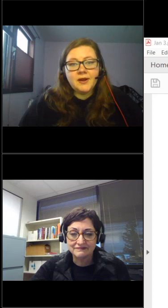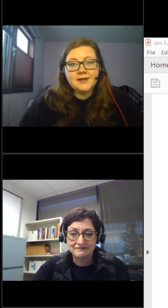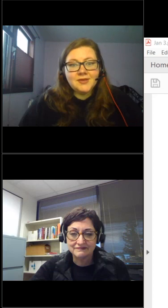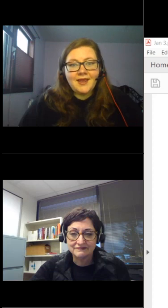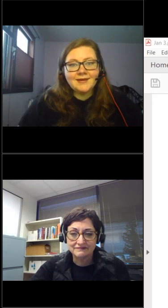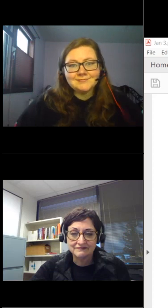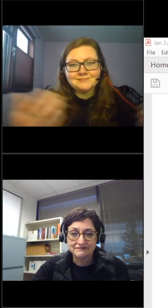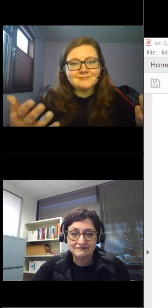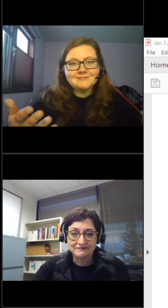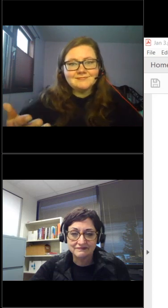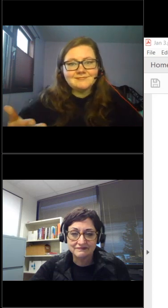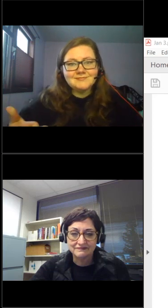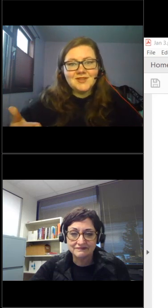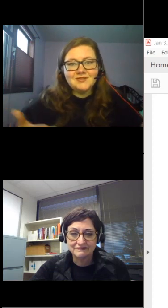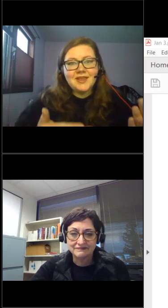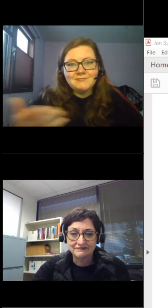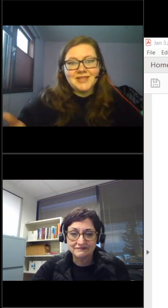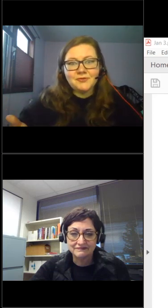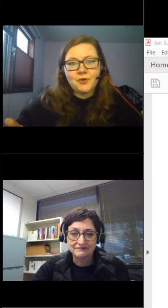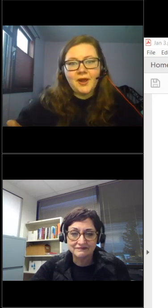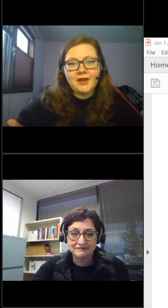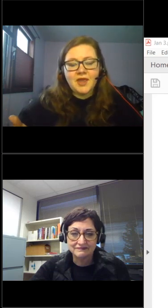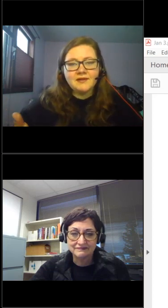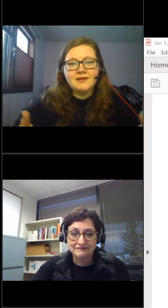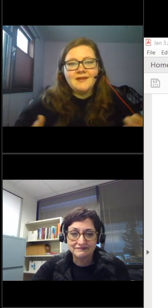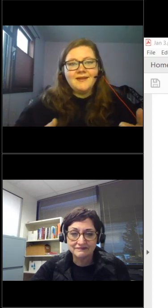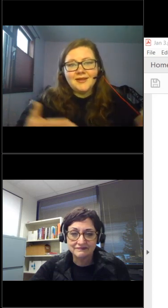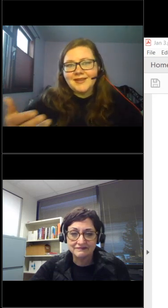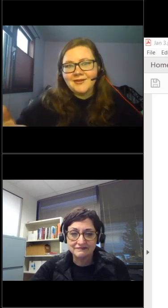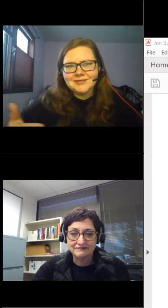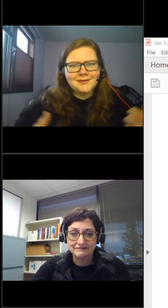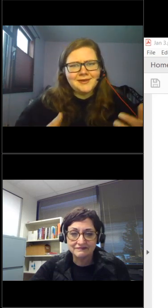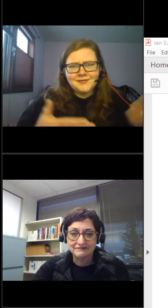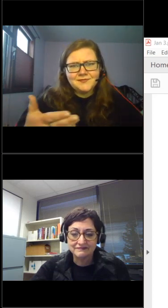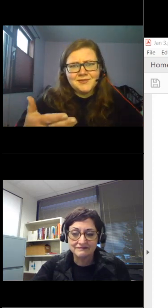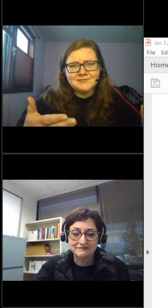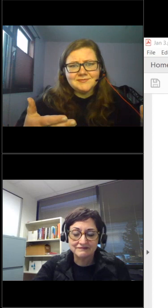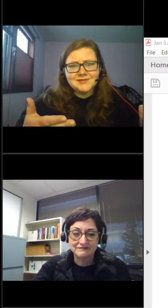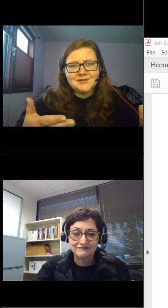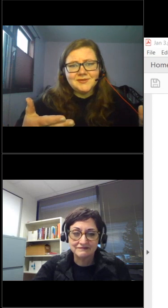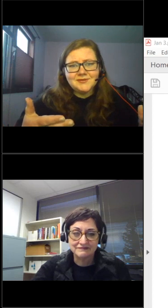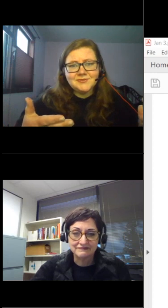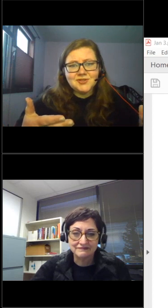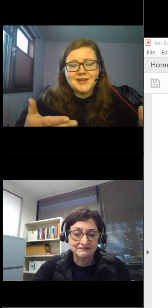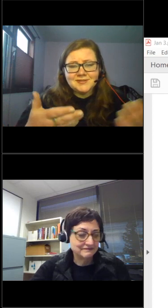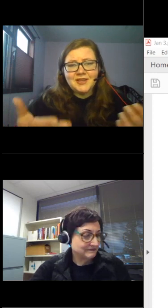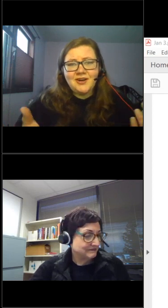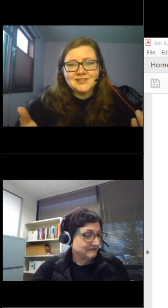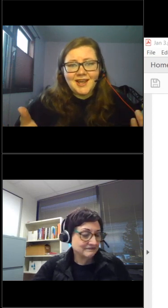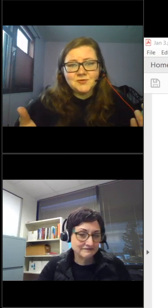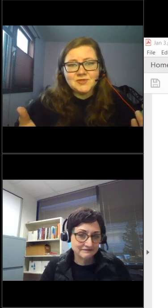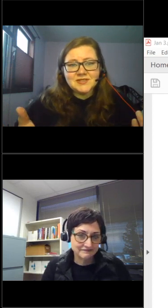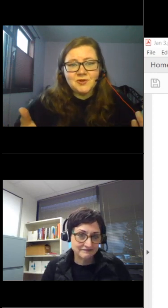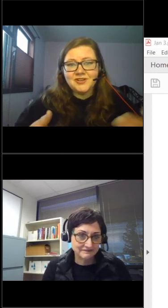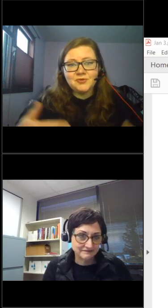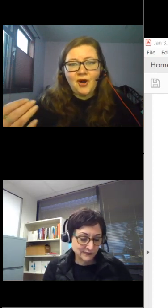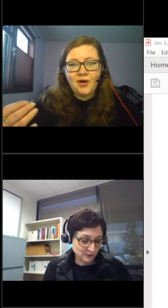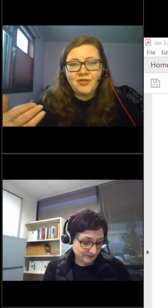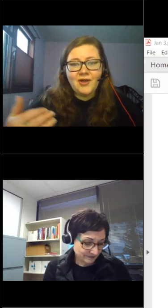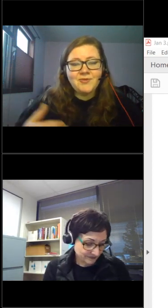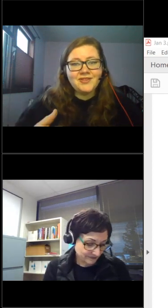where you can't meet the requirement. Like Kara said, if you tried to make contact with someone